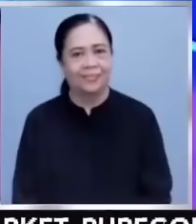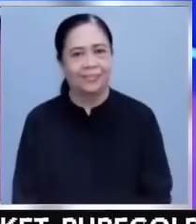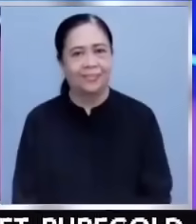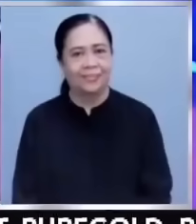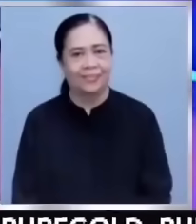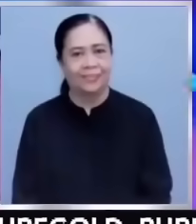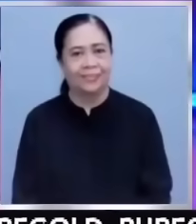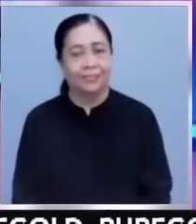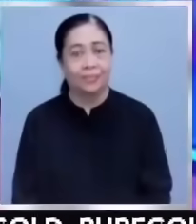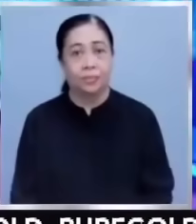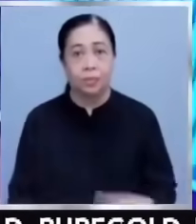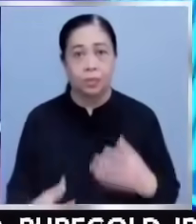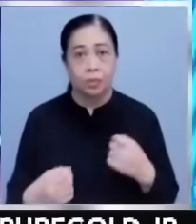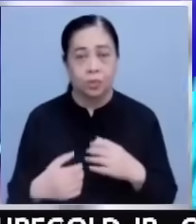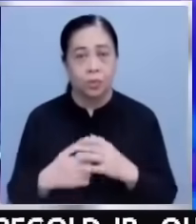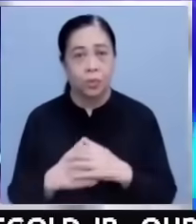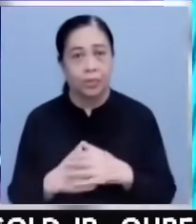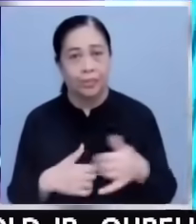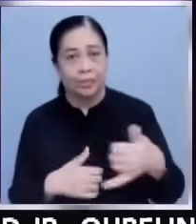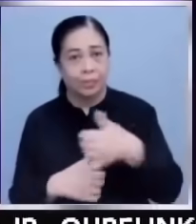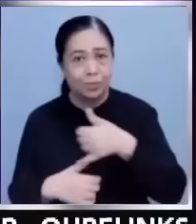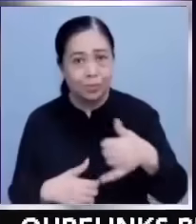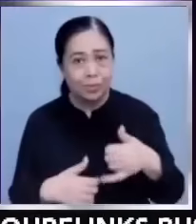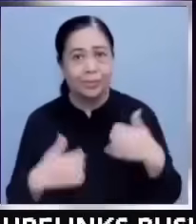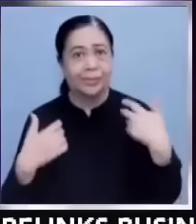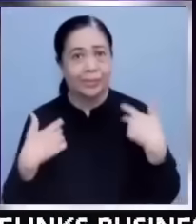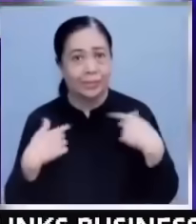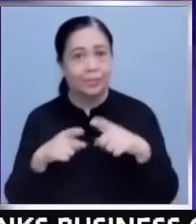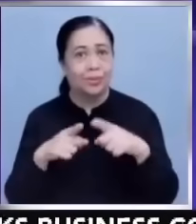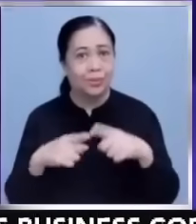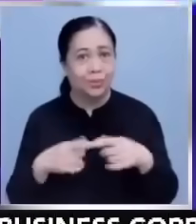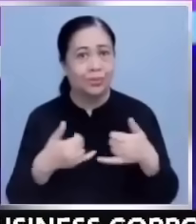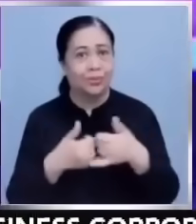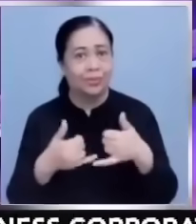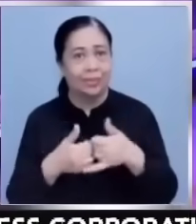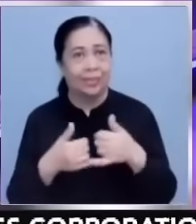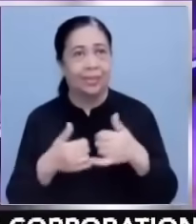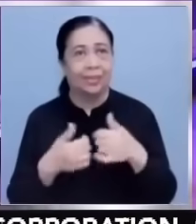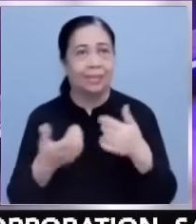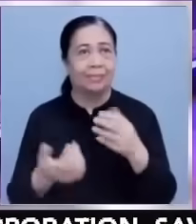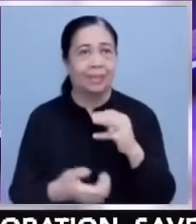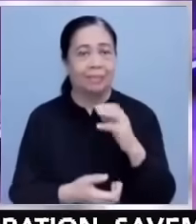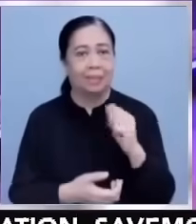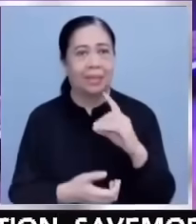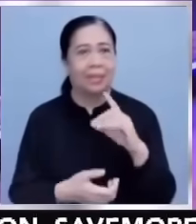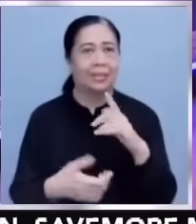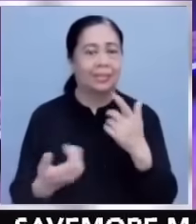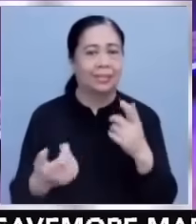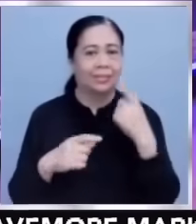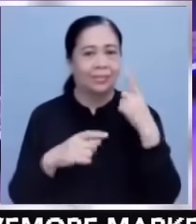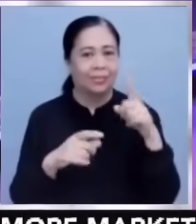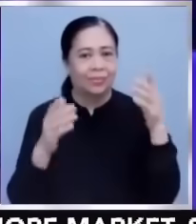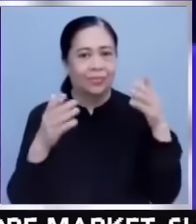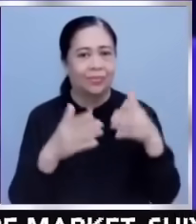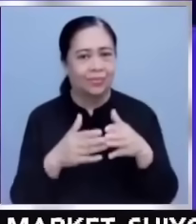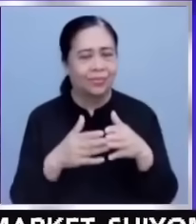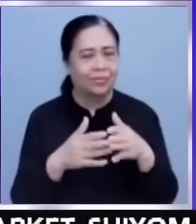Kung may chill naman, may chill type of games din sa Mad Lanes. There's curling. Ang objective, mahit natin